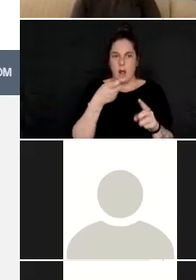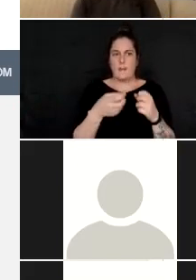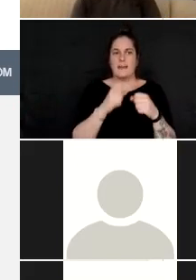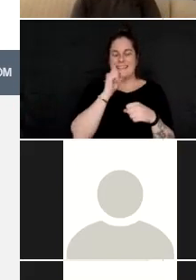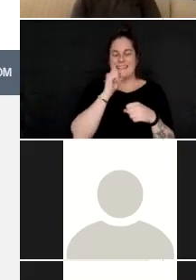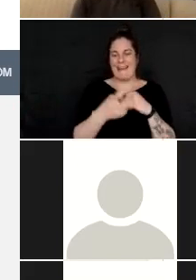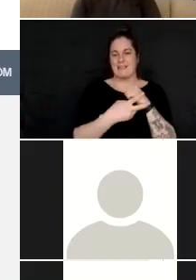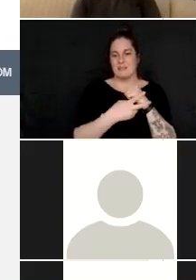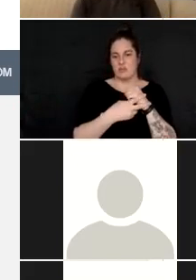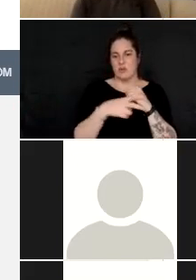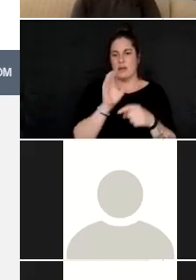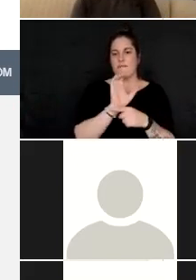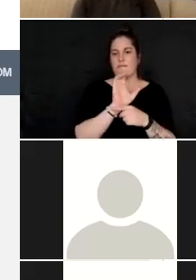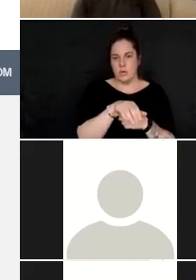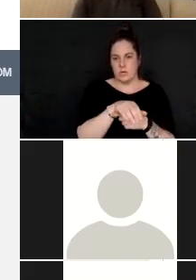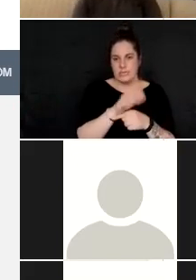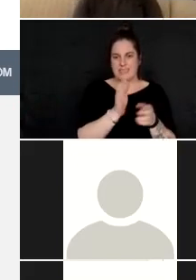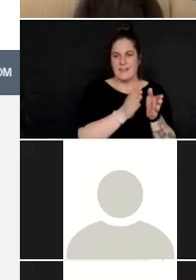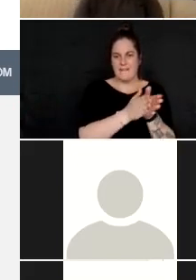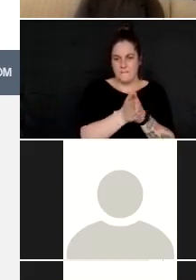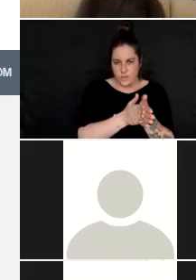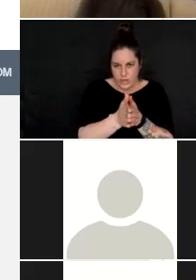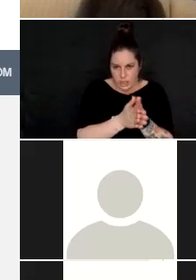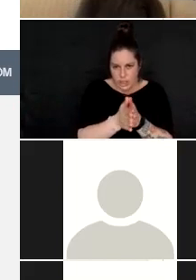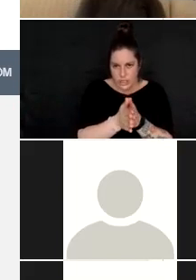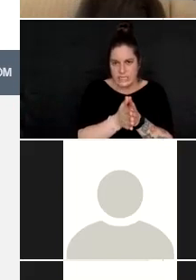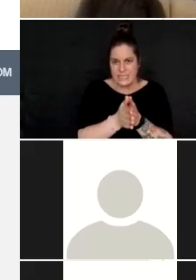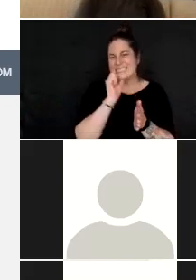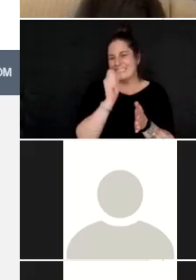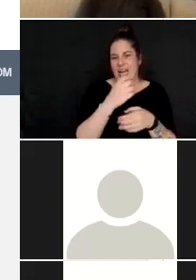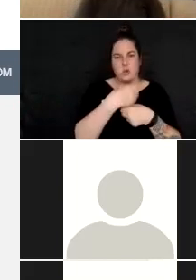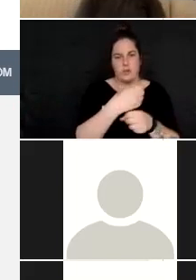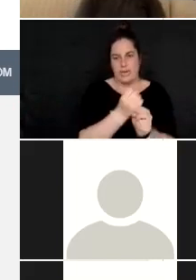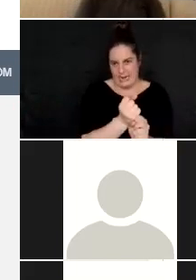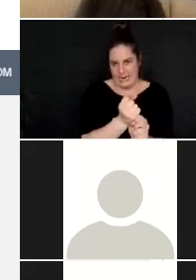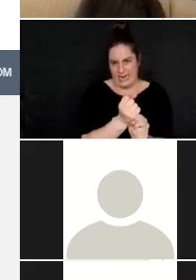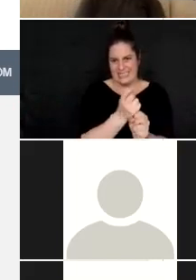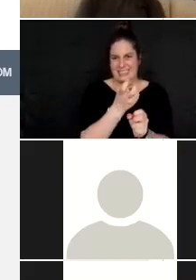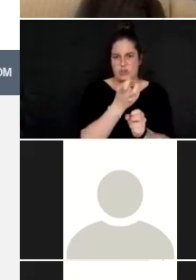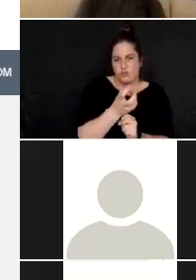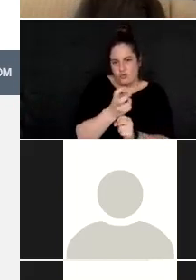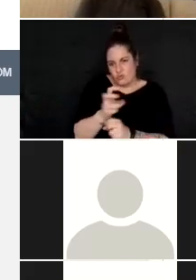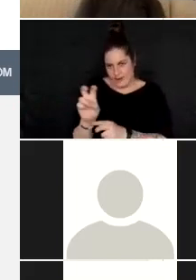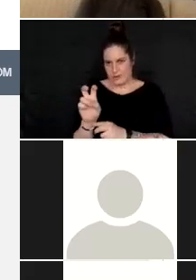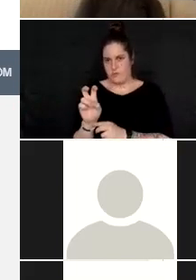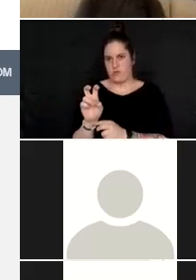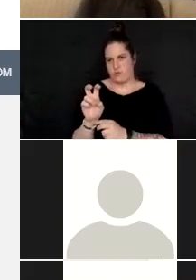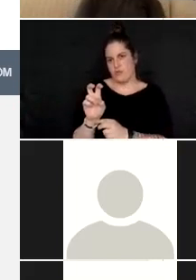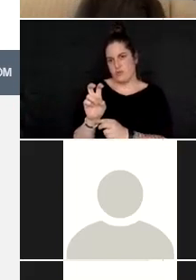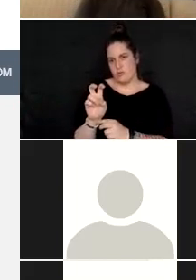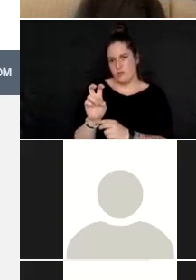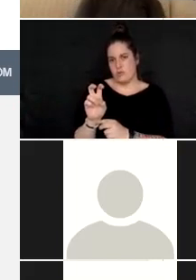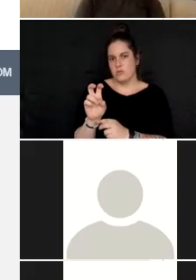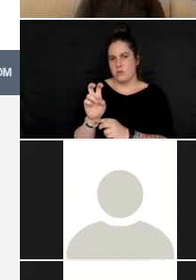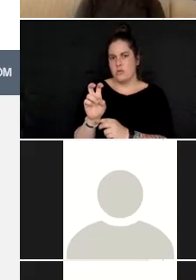that friction energy is created by it's not created, it's because these mechanical